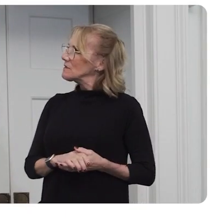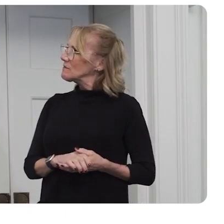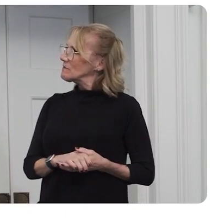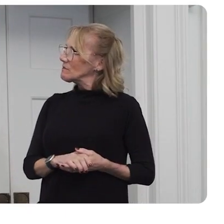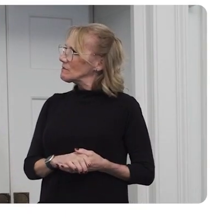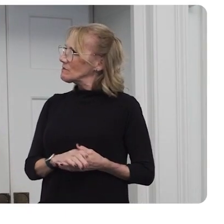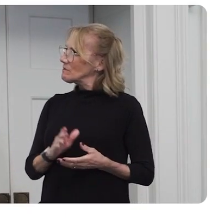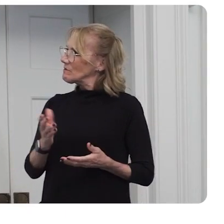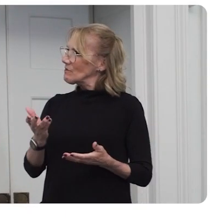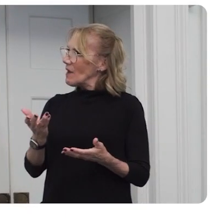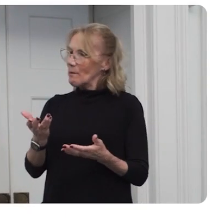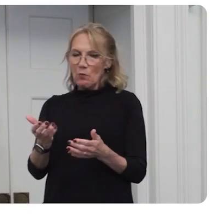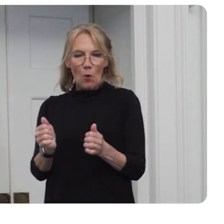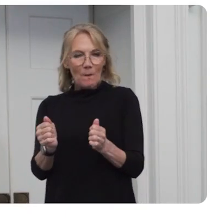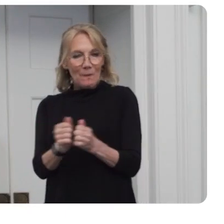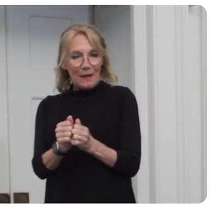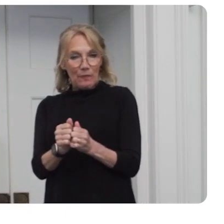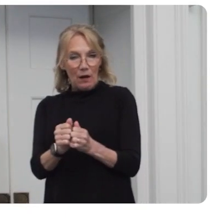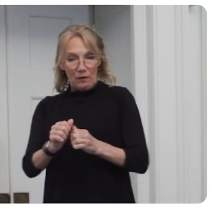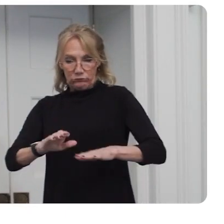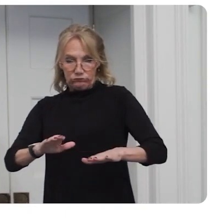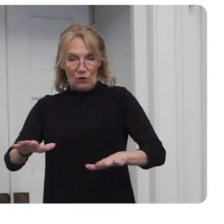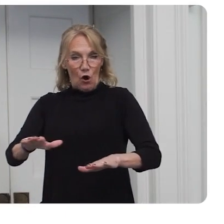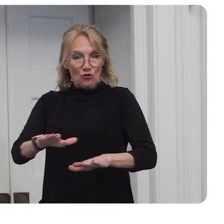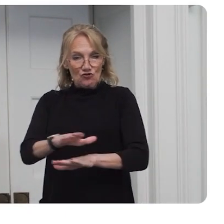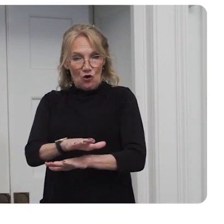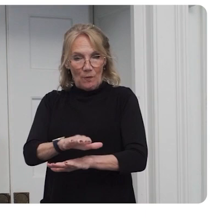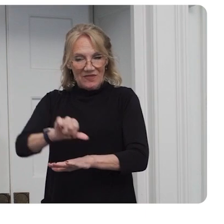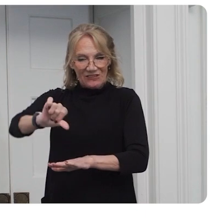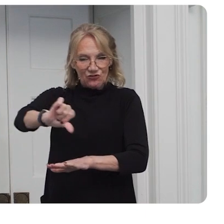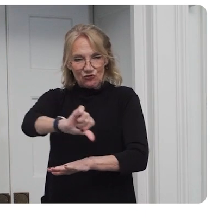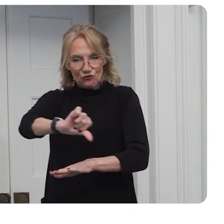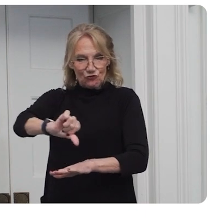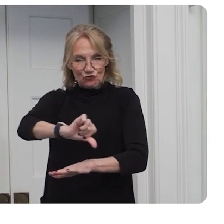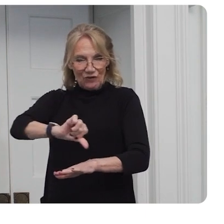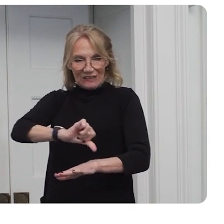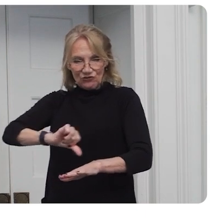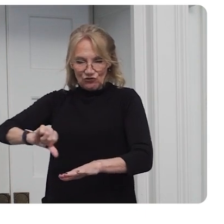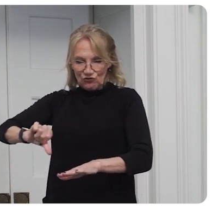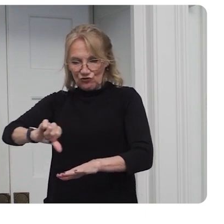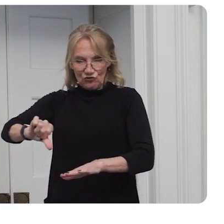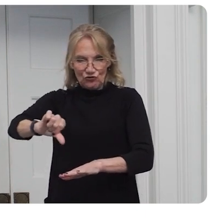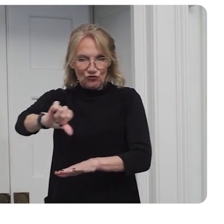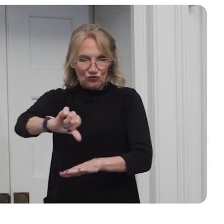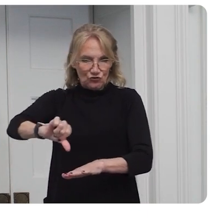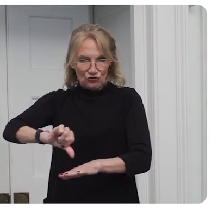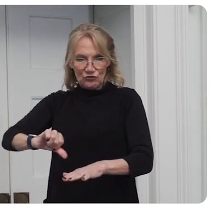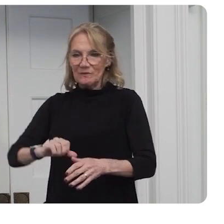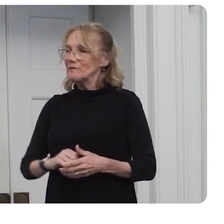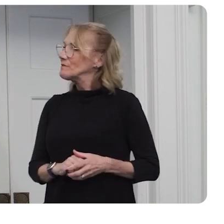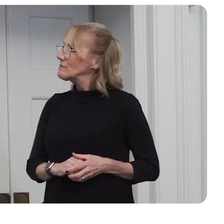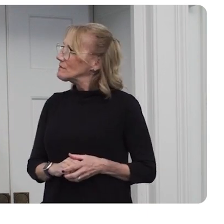Put the paper on the top yeah, I did. and then Scratched it out with a